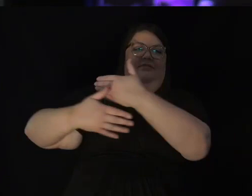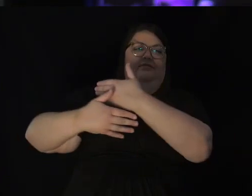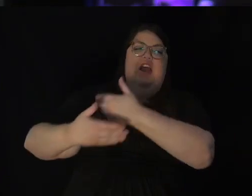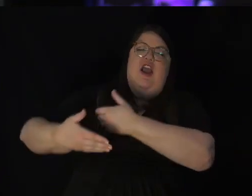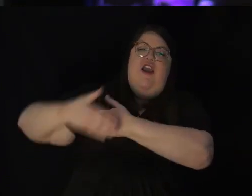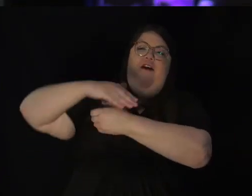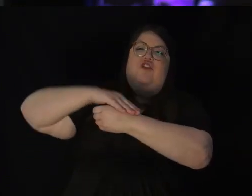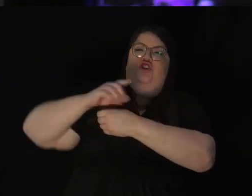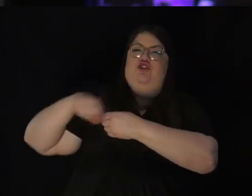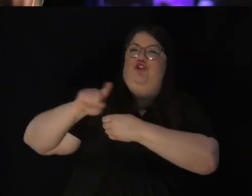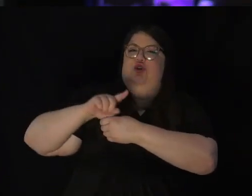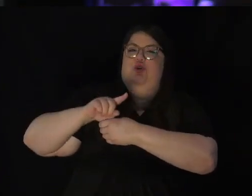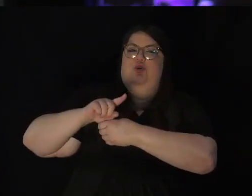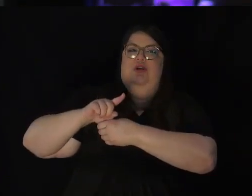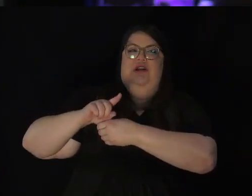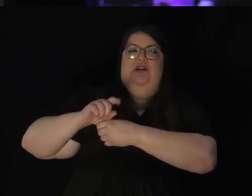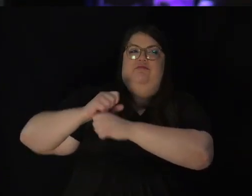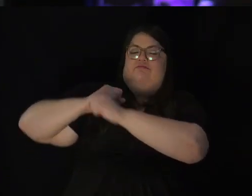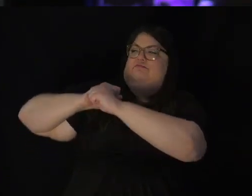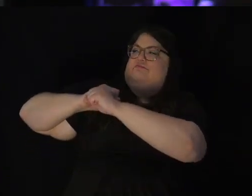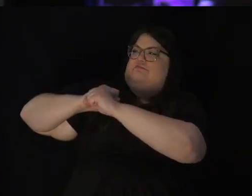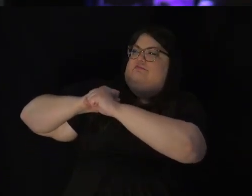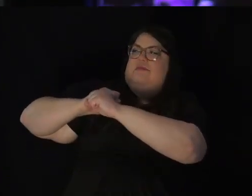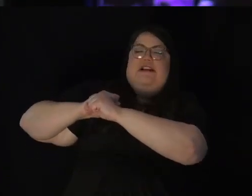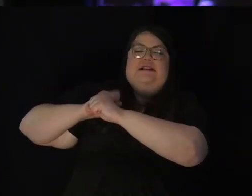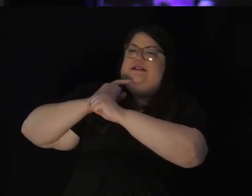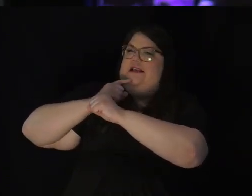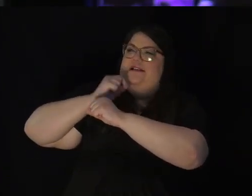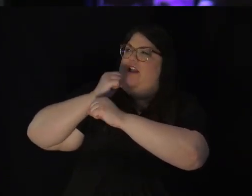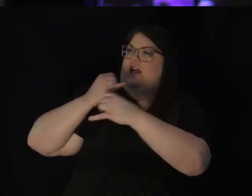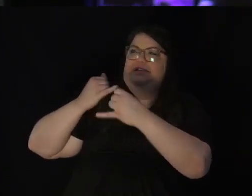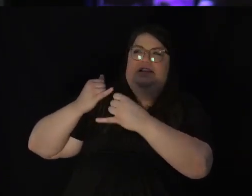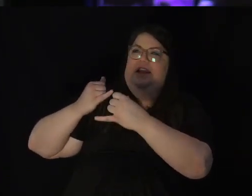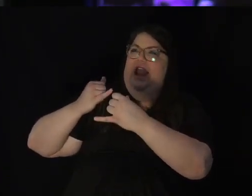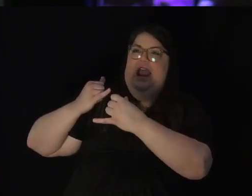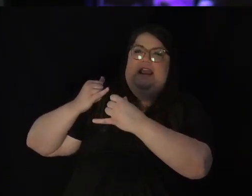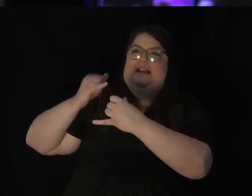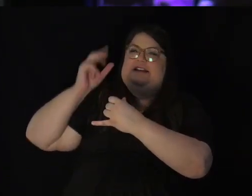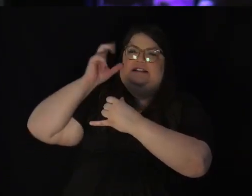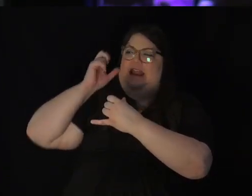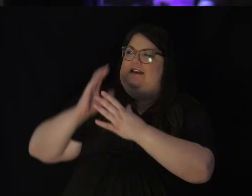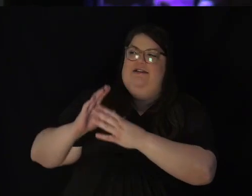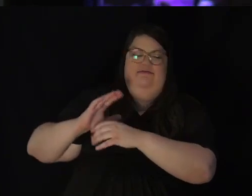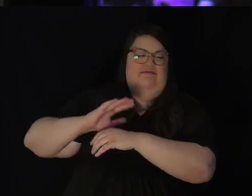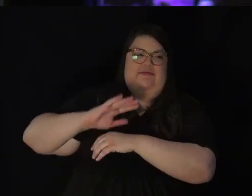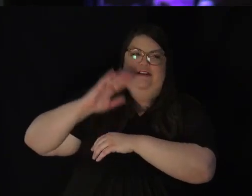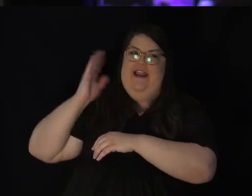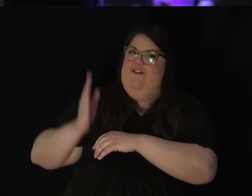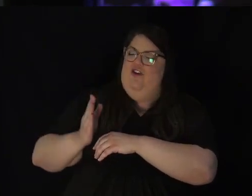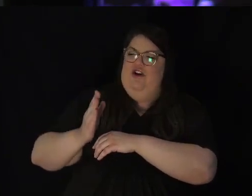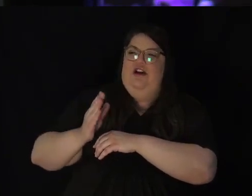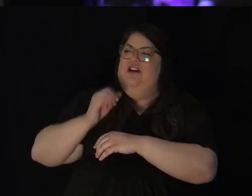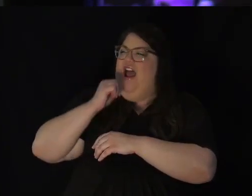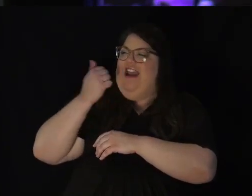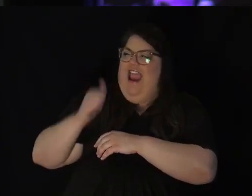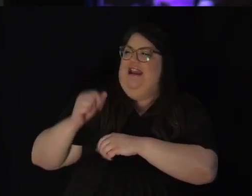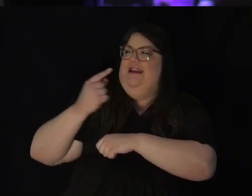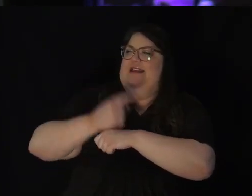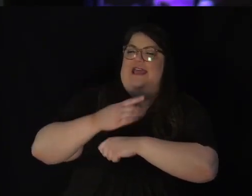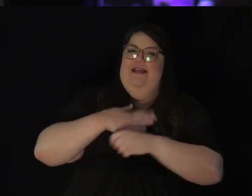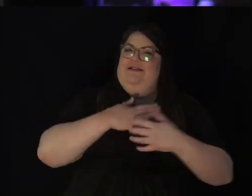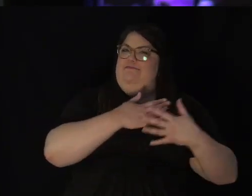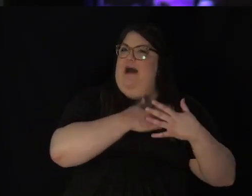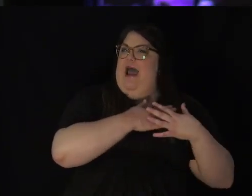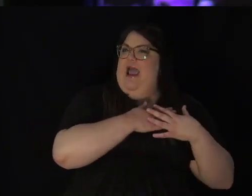kind of puts this hedge of protection around you and says, not today, Satan. In fact, not any day. That's my